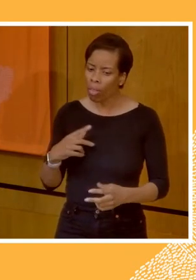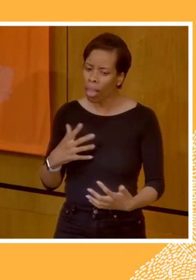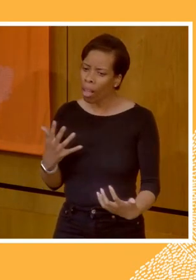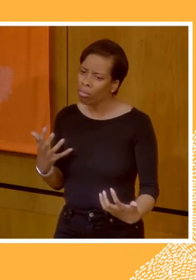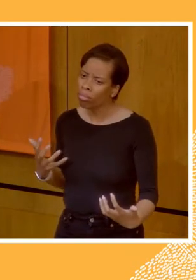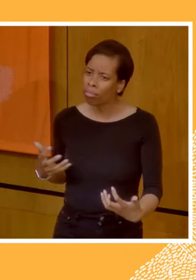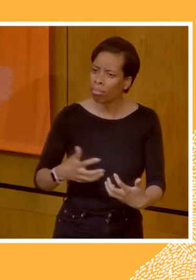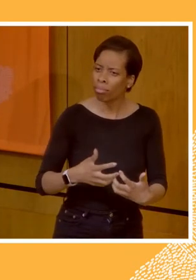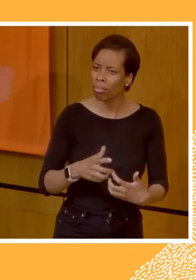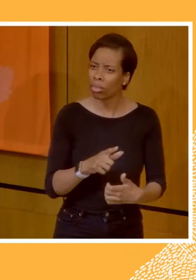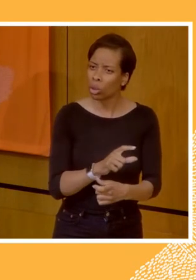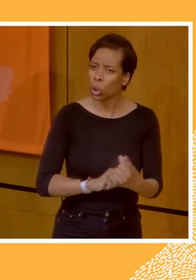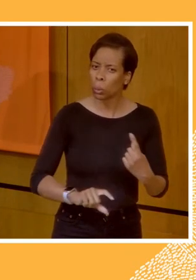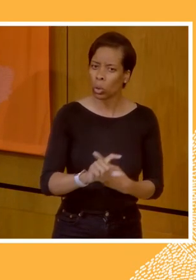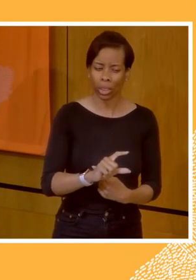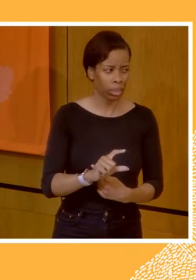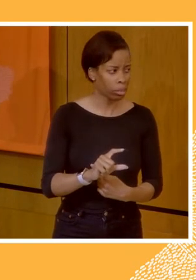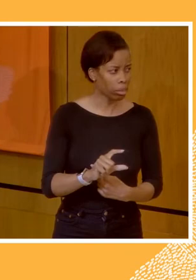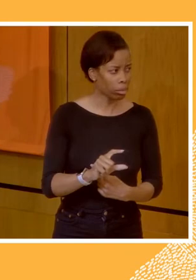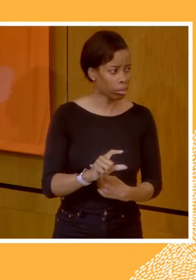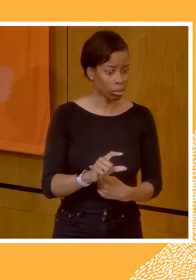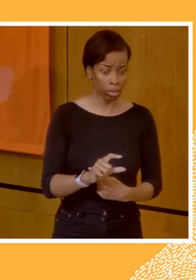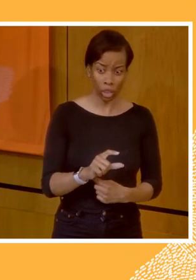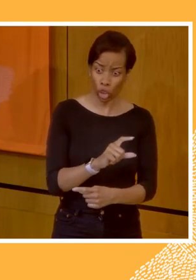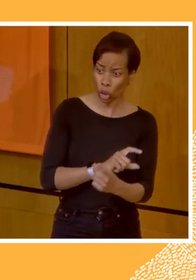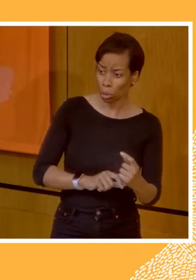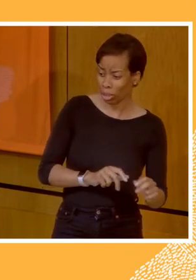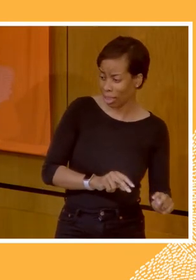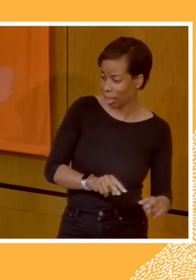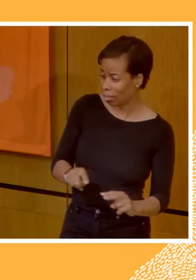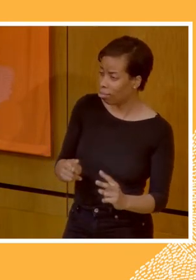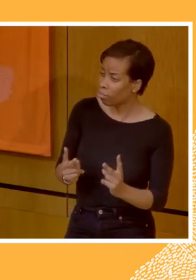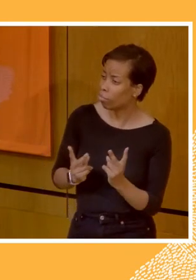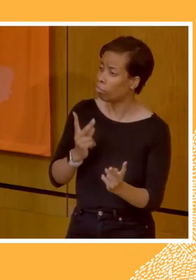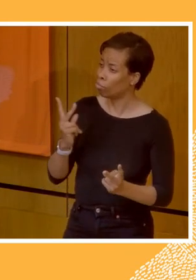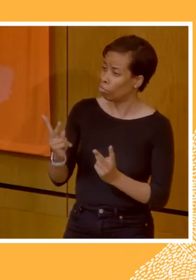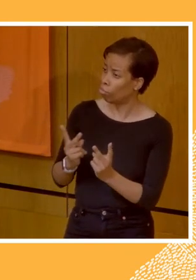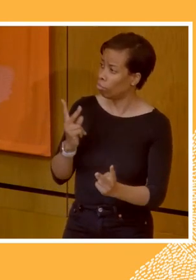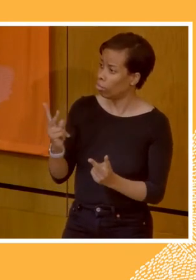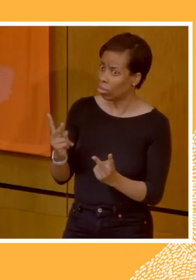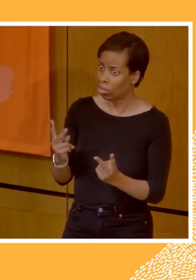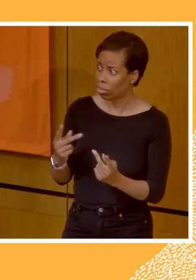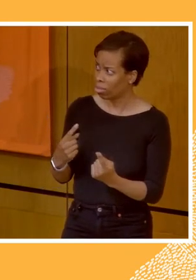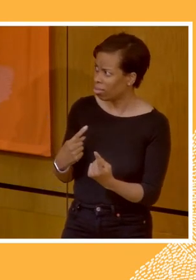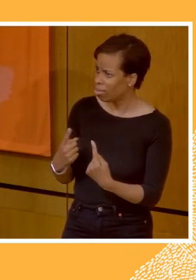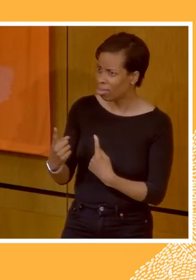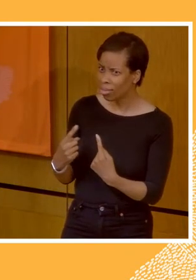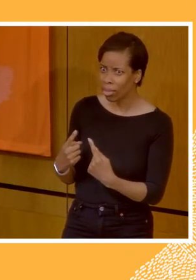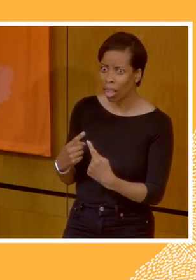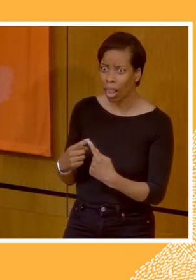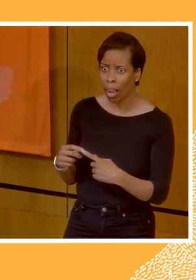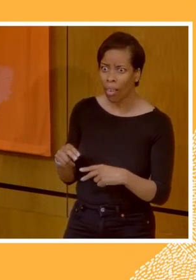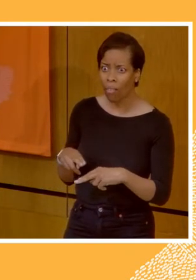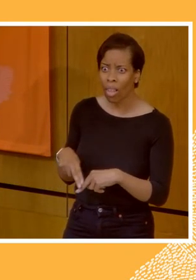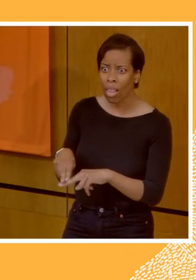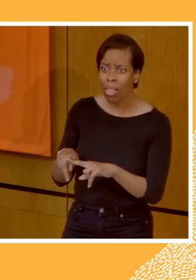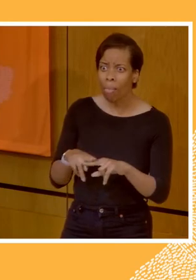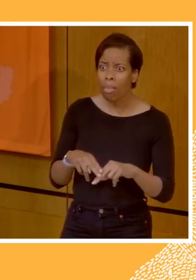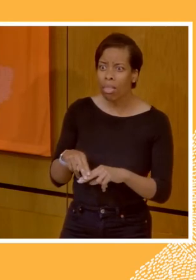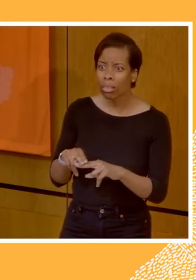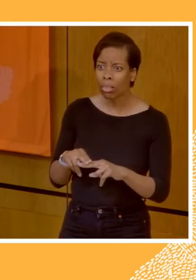members. They sang for them. They were all, it was like a family, and people were very happy about